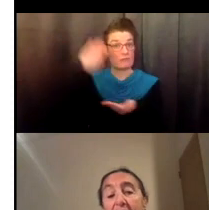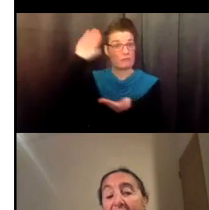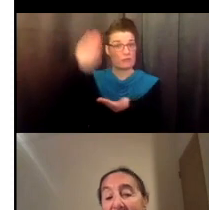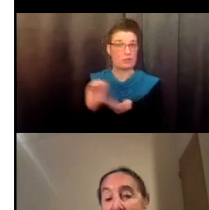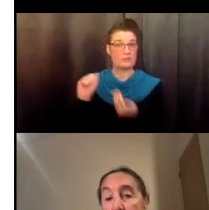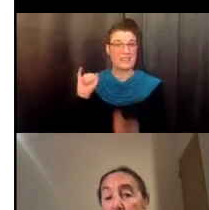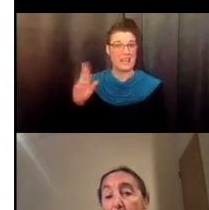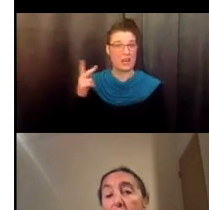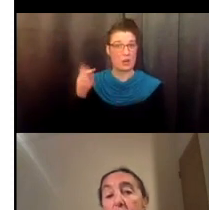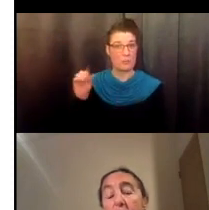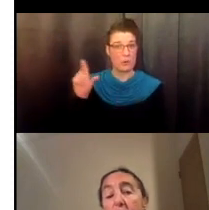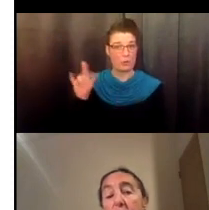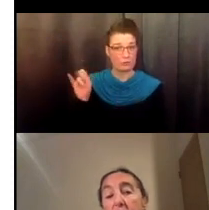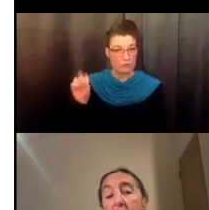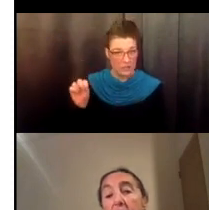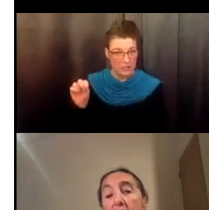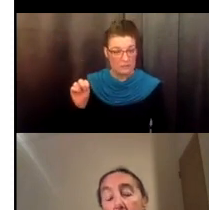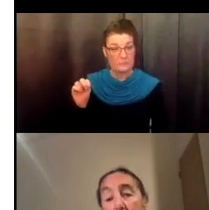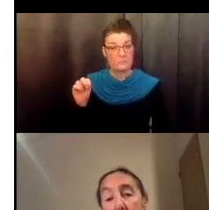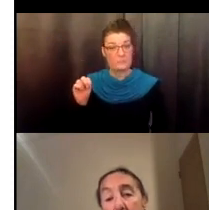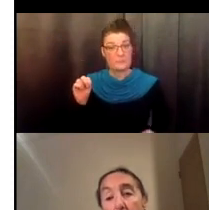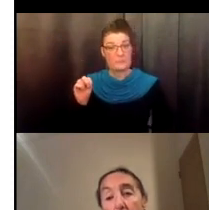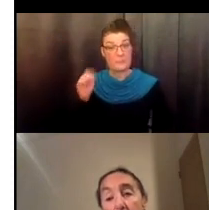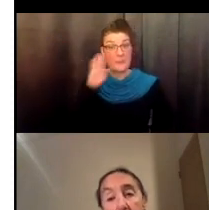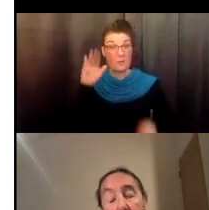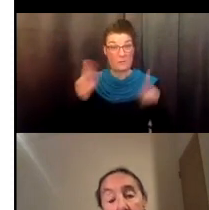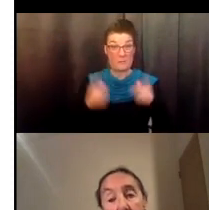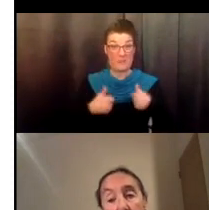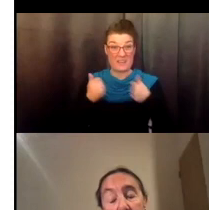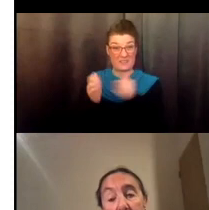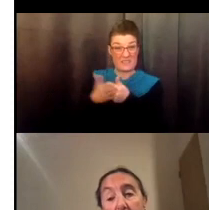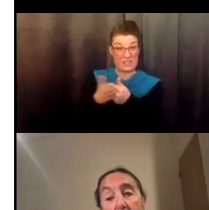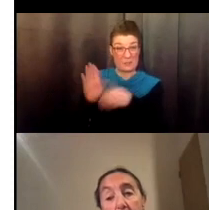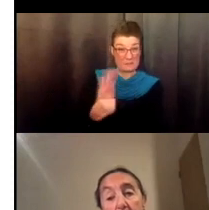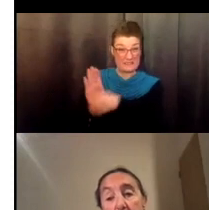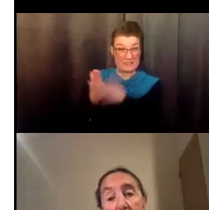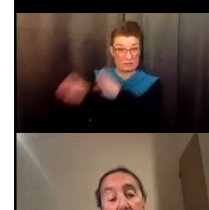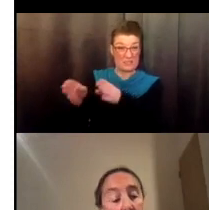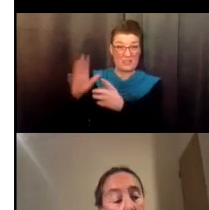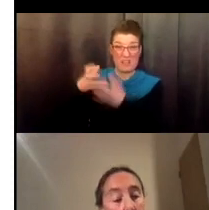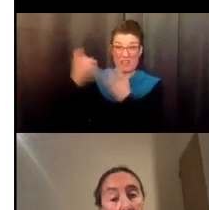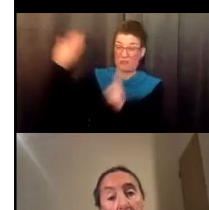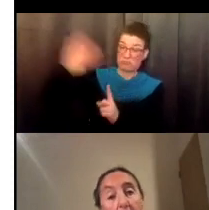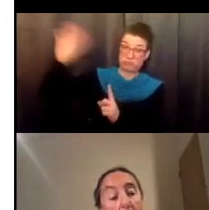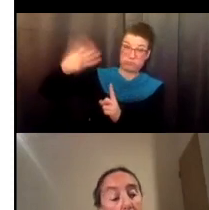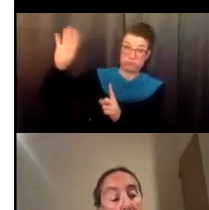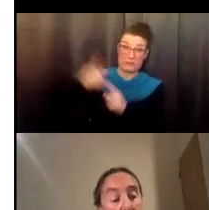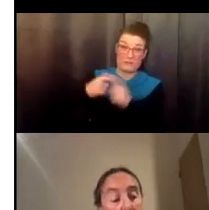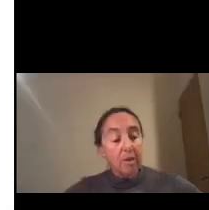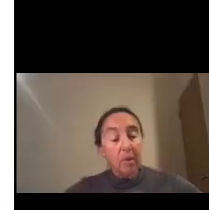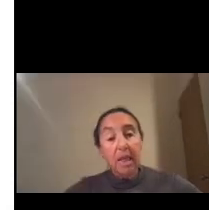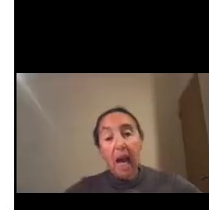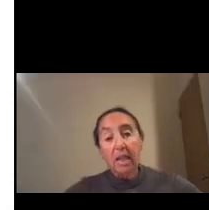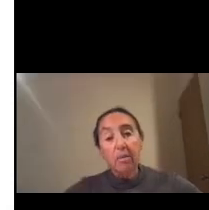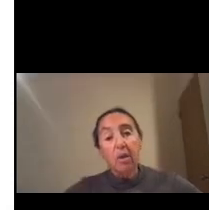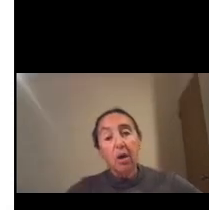pollution. And we know that people that live near busy roadways where there's a lot of emissions from vehicles are more